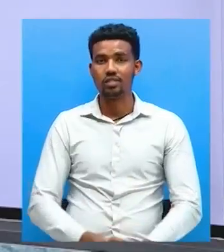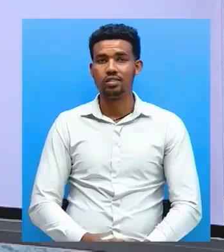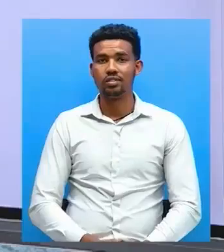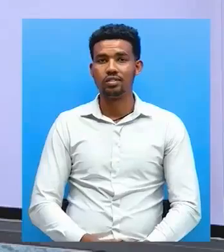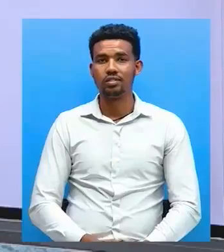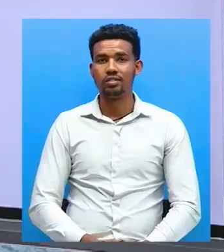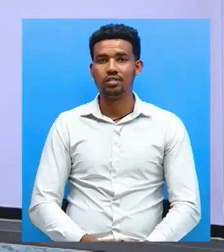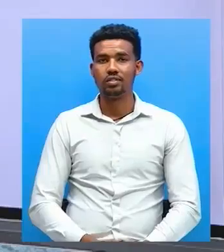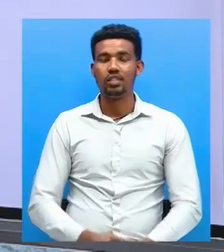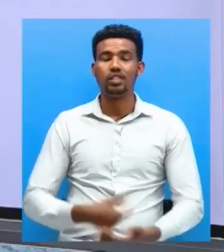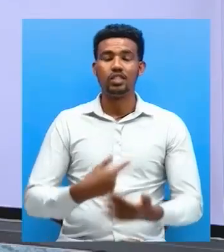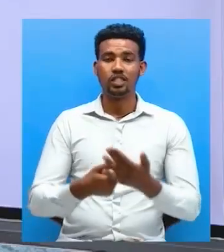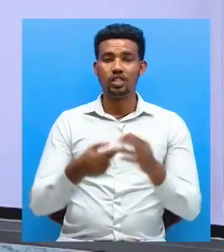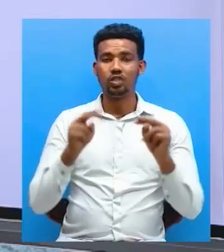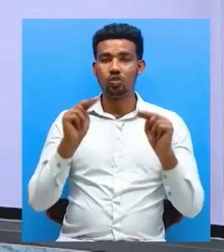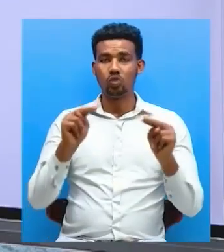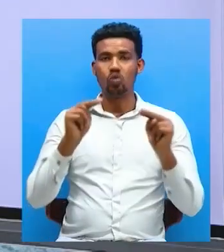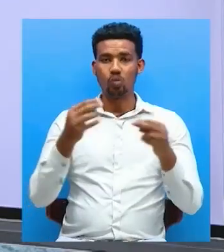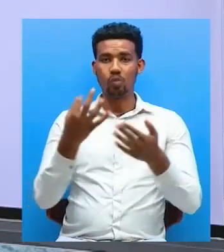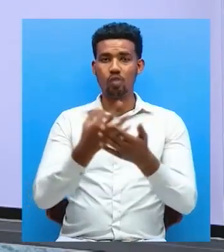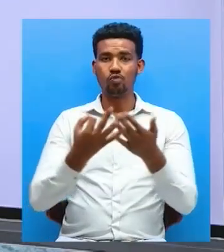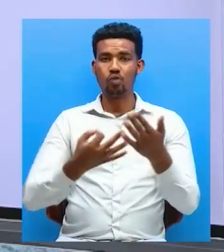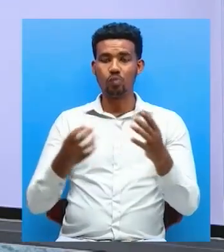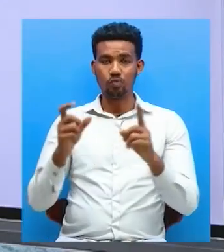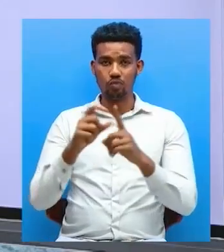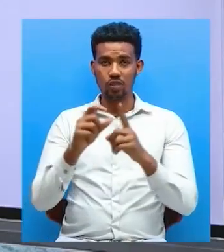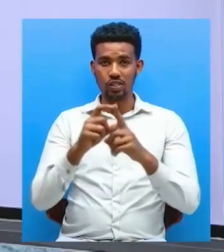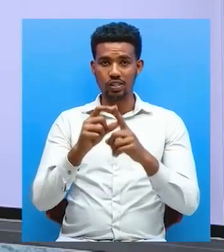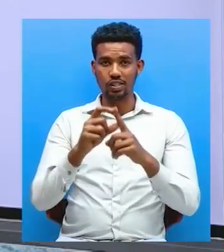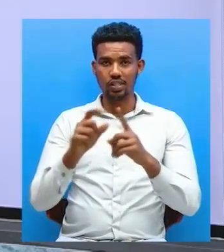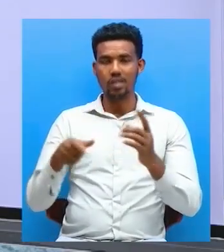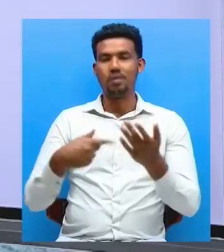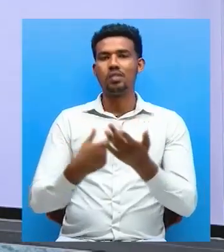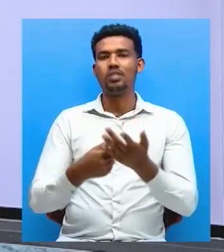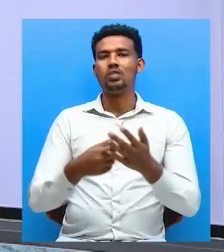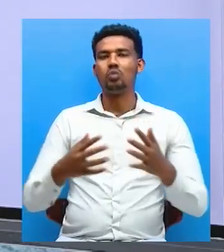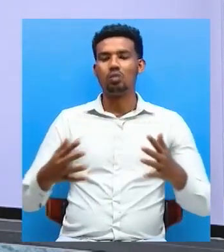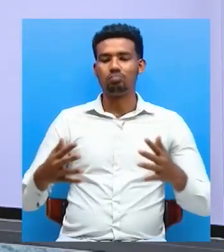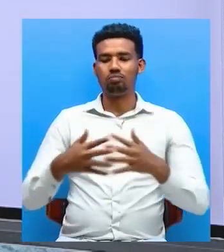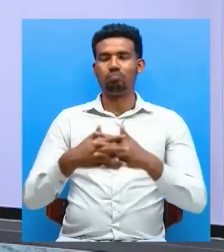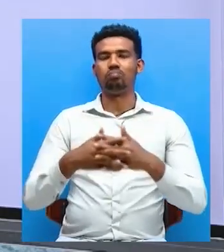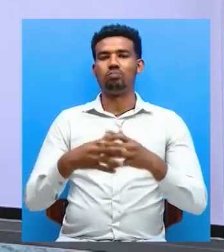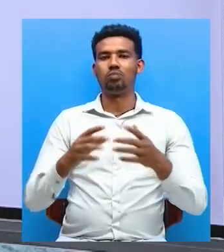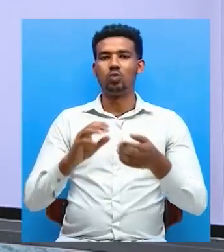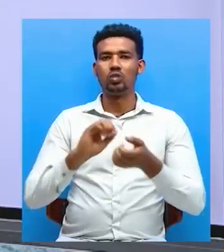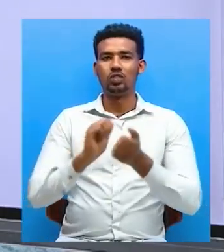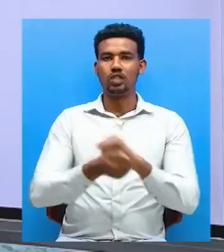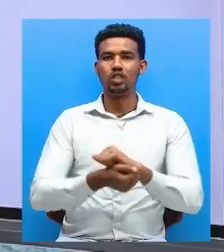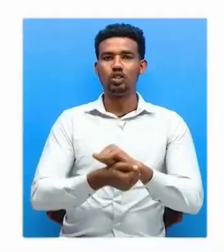is the normal form of words. Let us make it their shortened and contracted form.